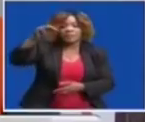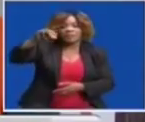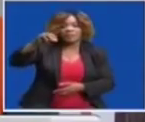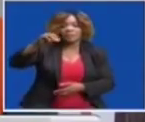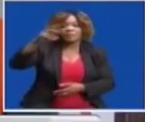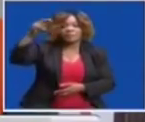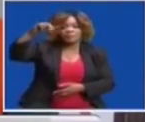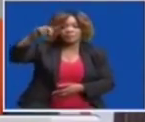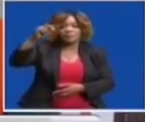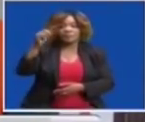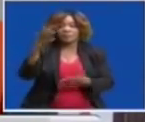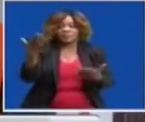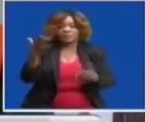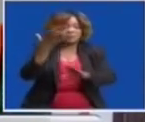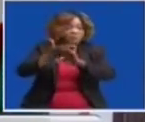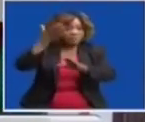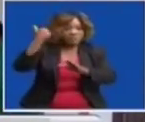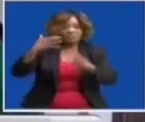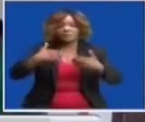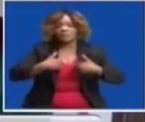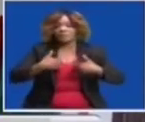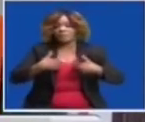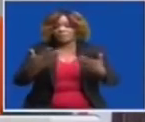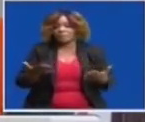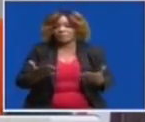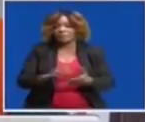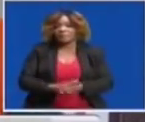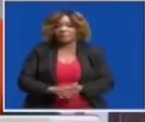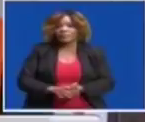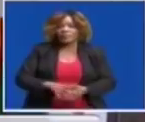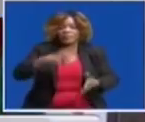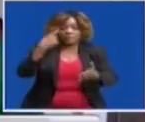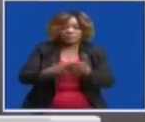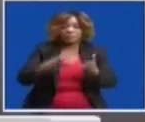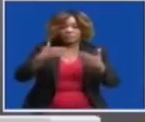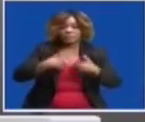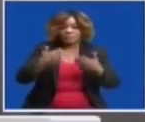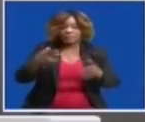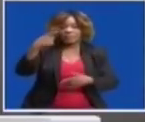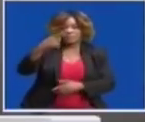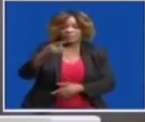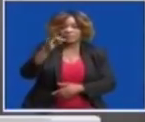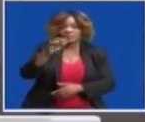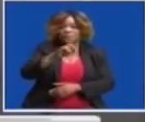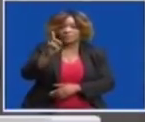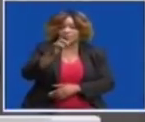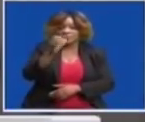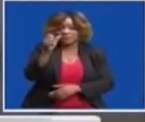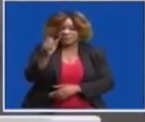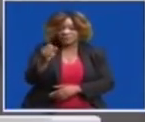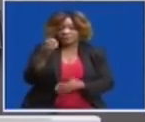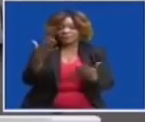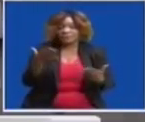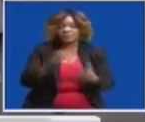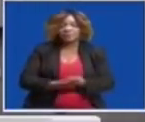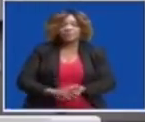were oil-operated or insulated breakers, but the ones that we have now are GIS, that is gas-insulated system,